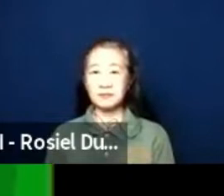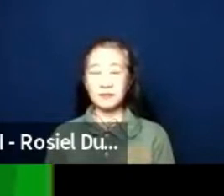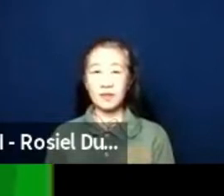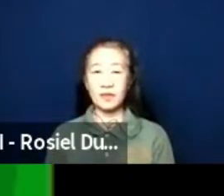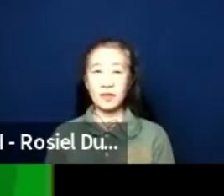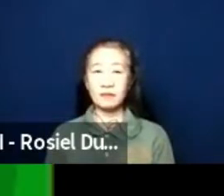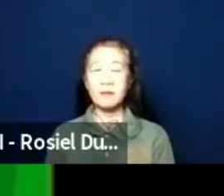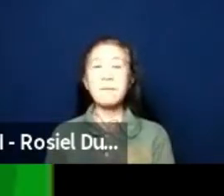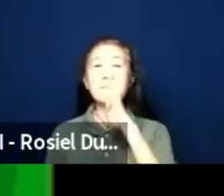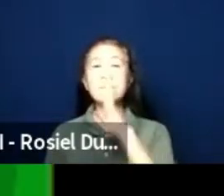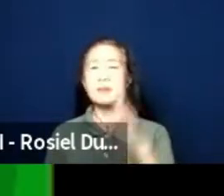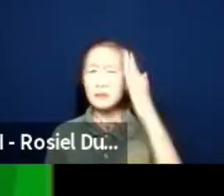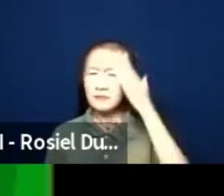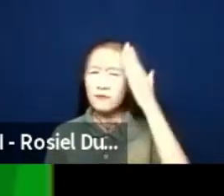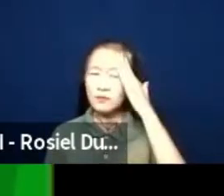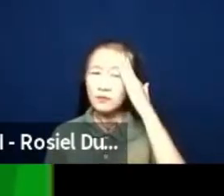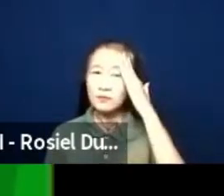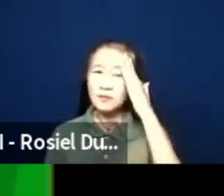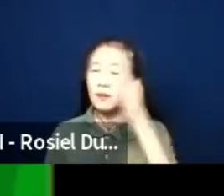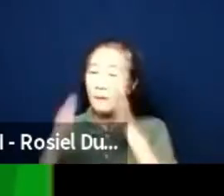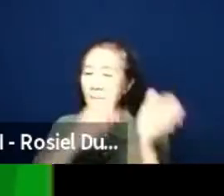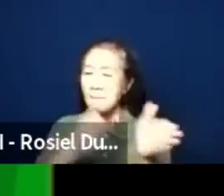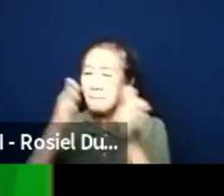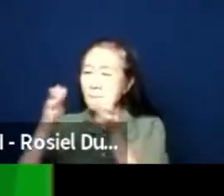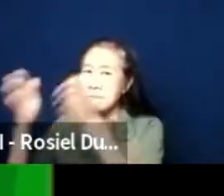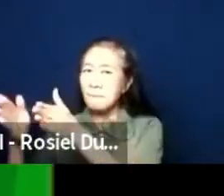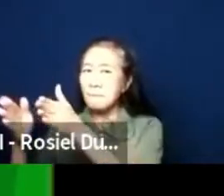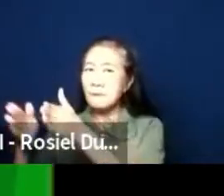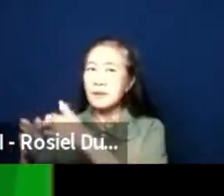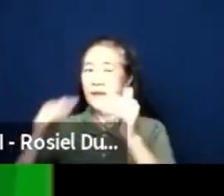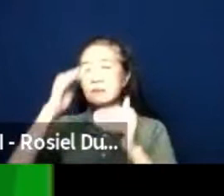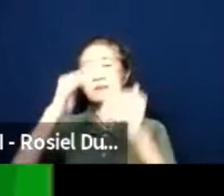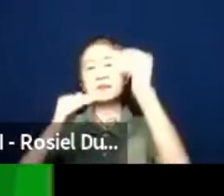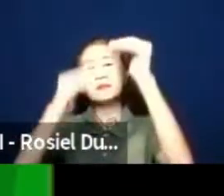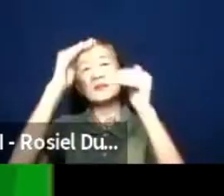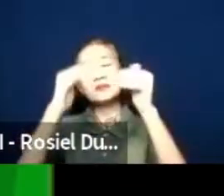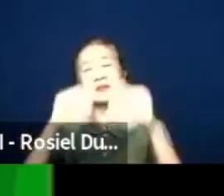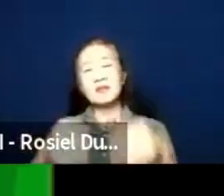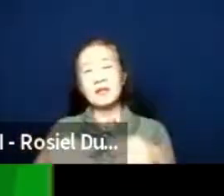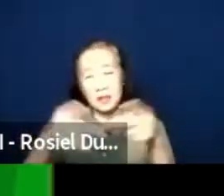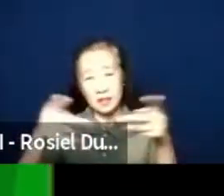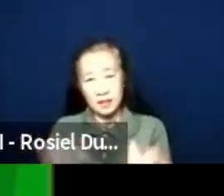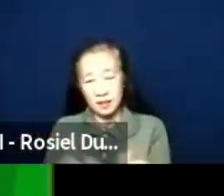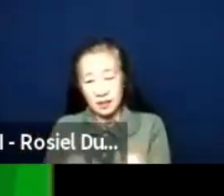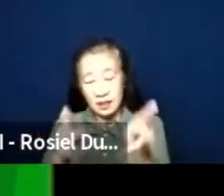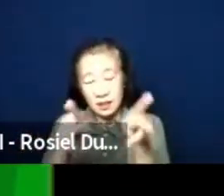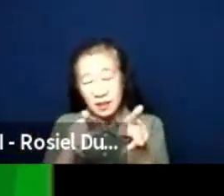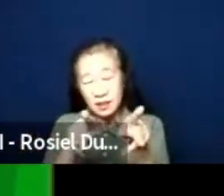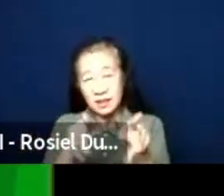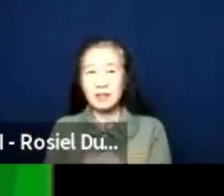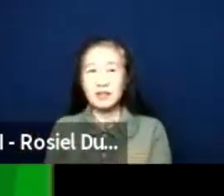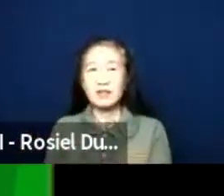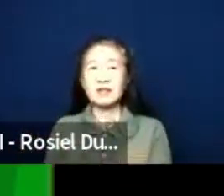Get informed, make a plan, and build a kit. Now let's talk about get informed.